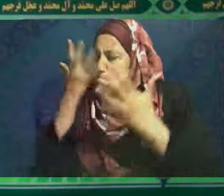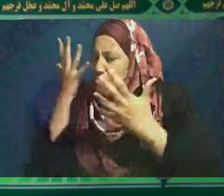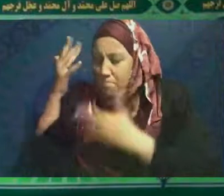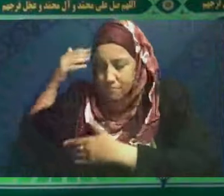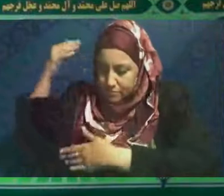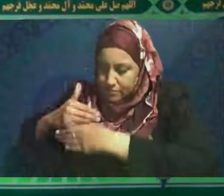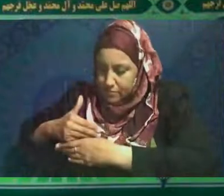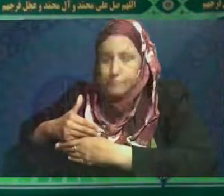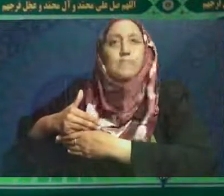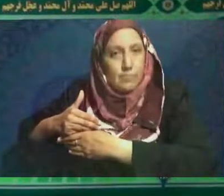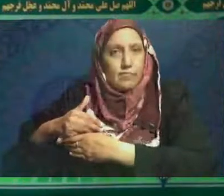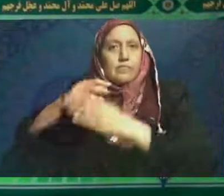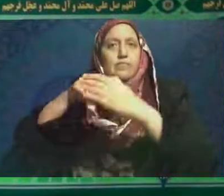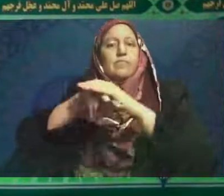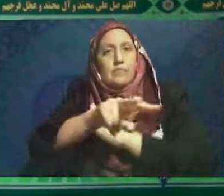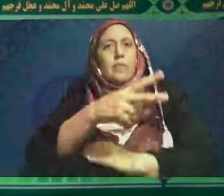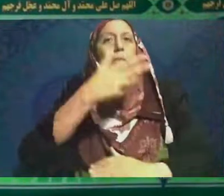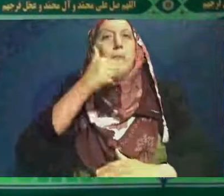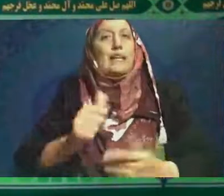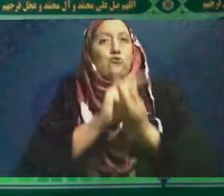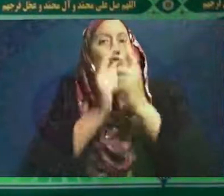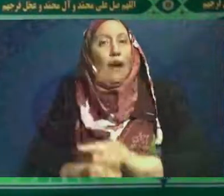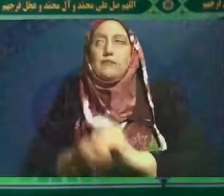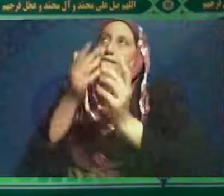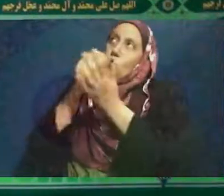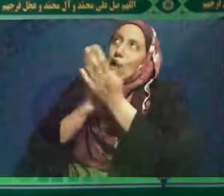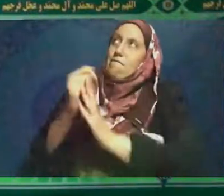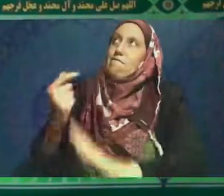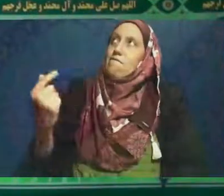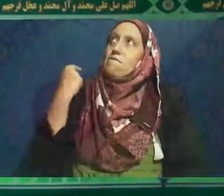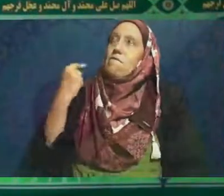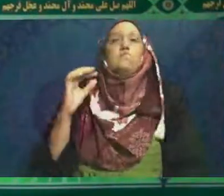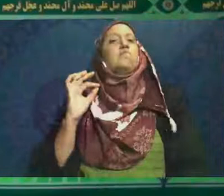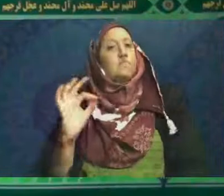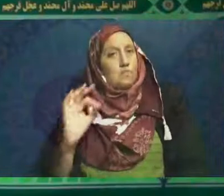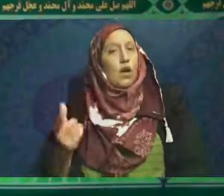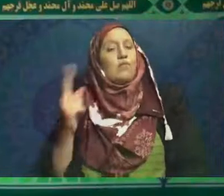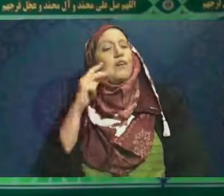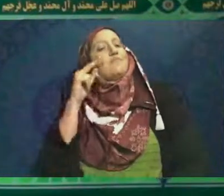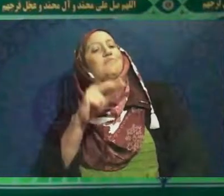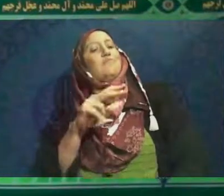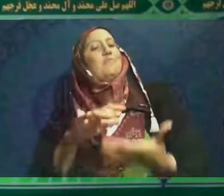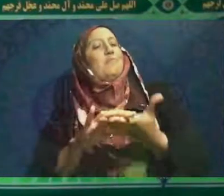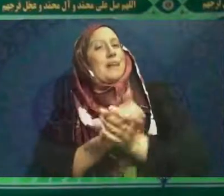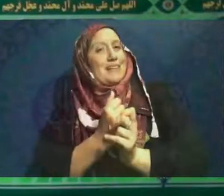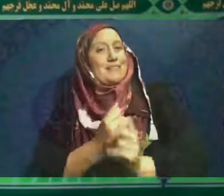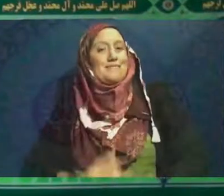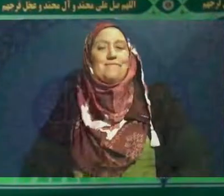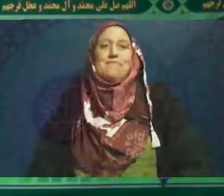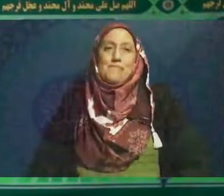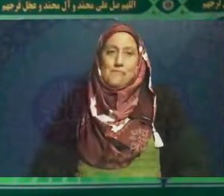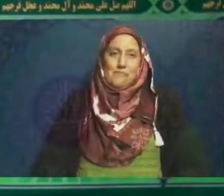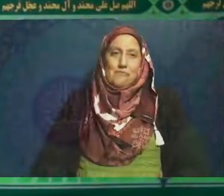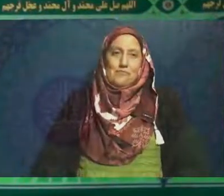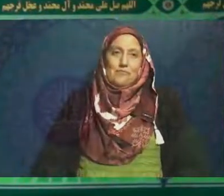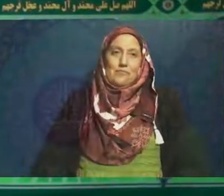criteria is that the intercessor must be a delegate of God, must meet the criteria that I mentioned already. Not every